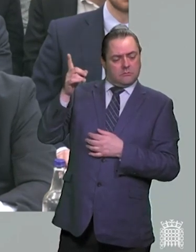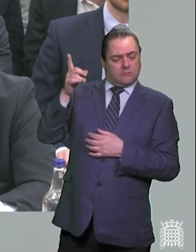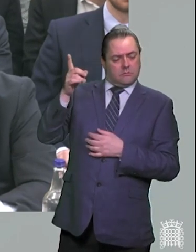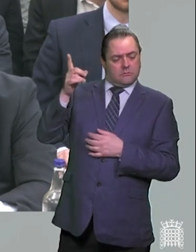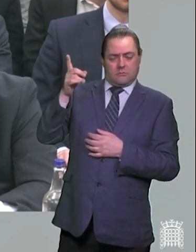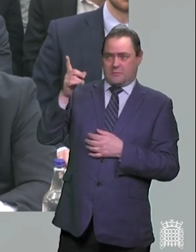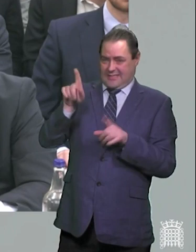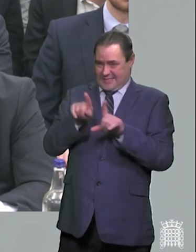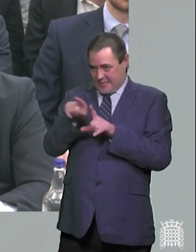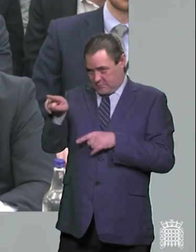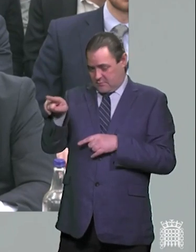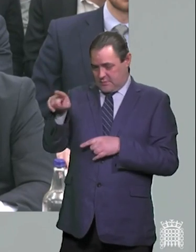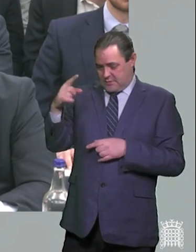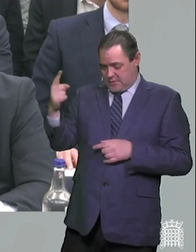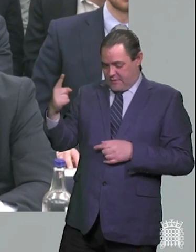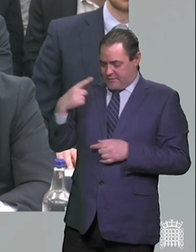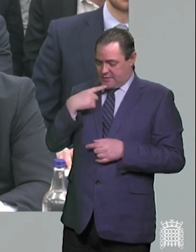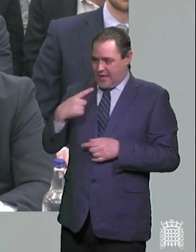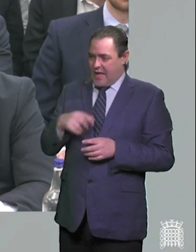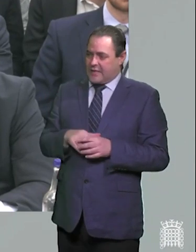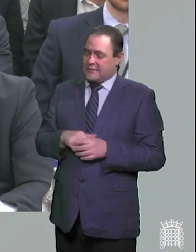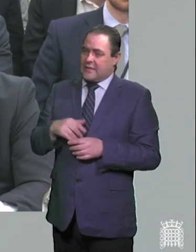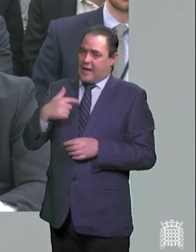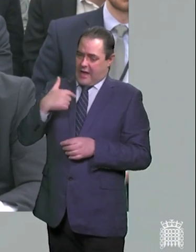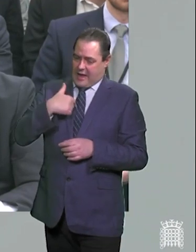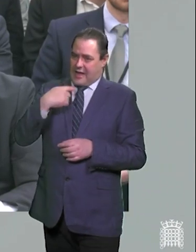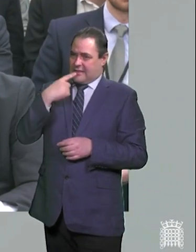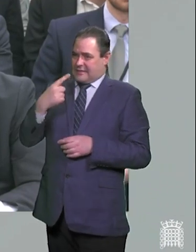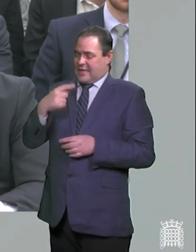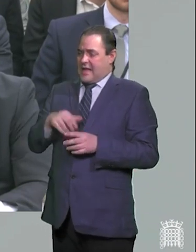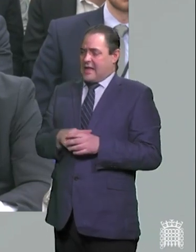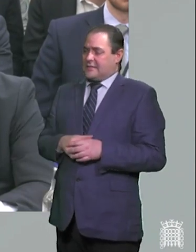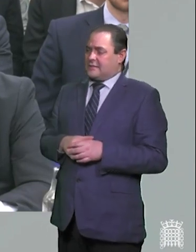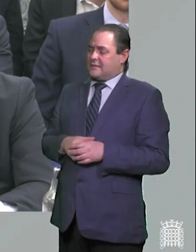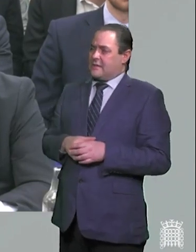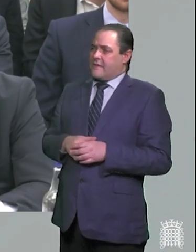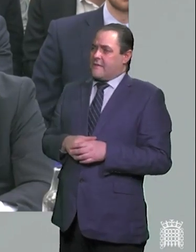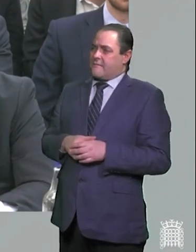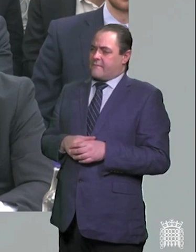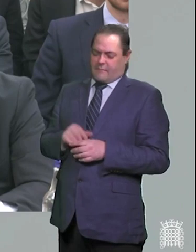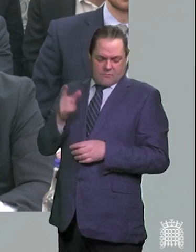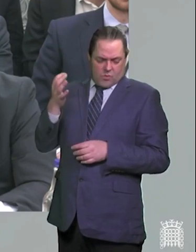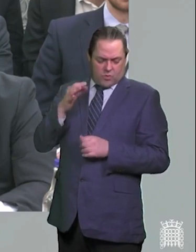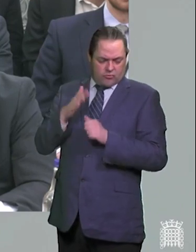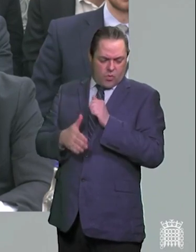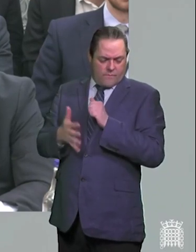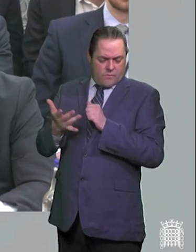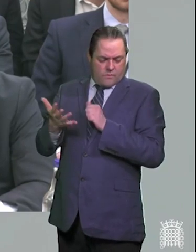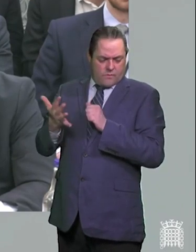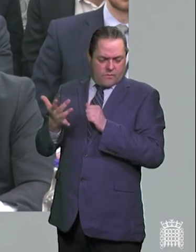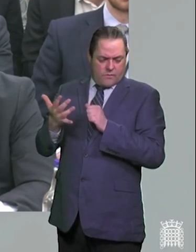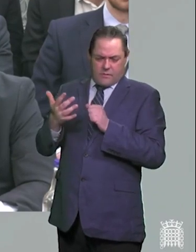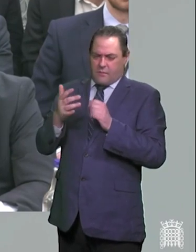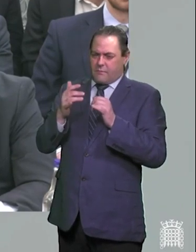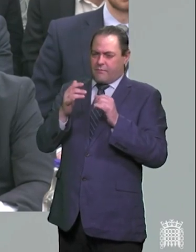and as you've said, I said that she asked a question about whether there had been a